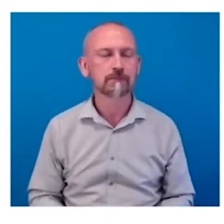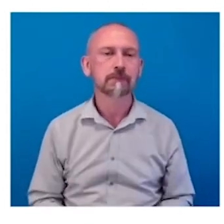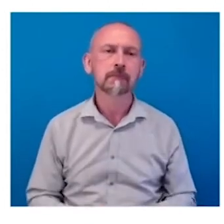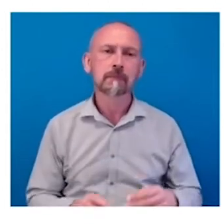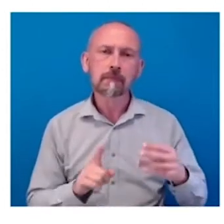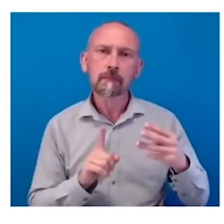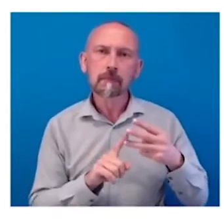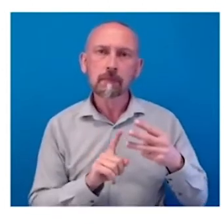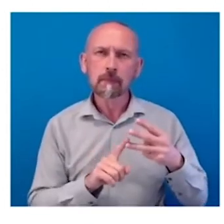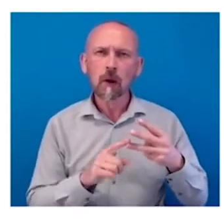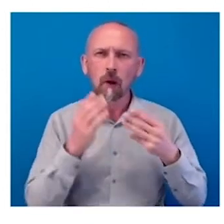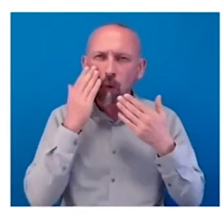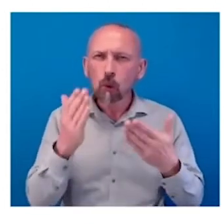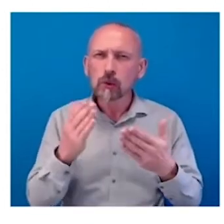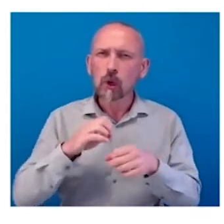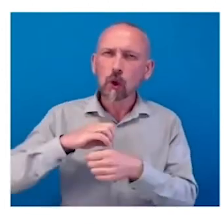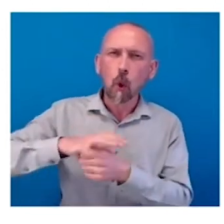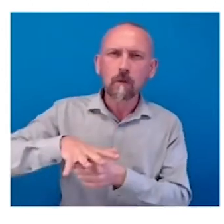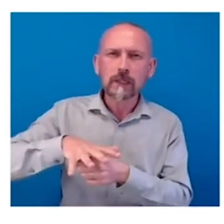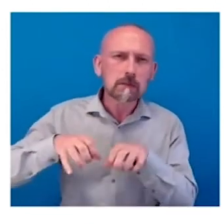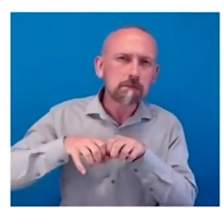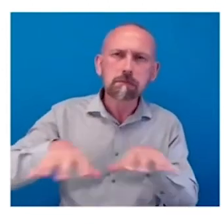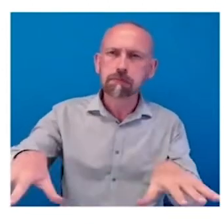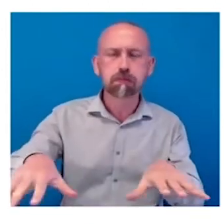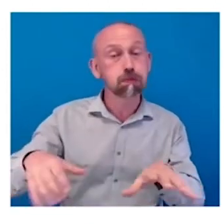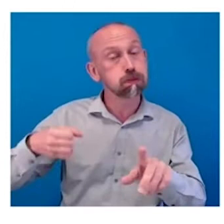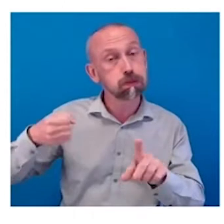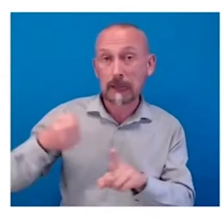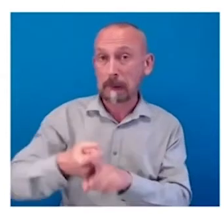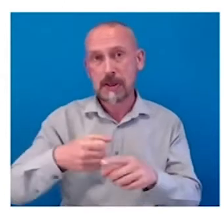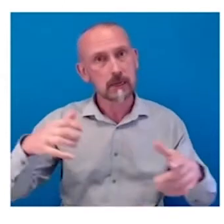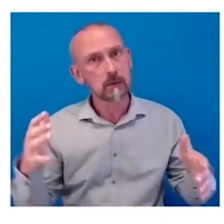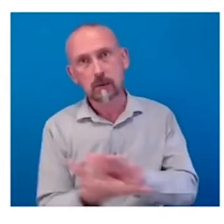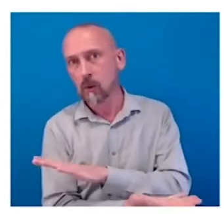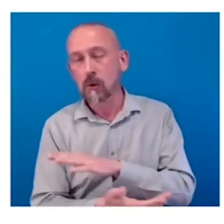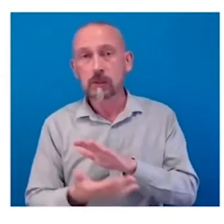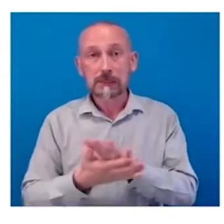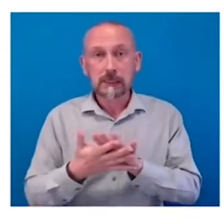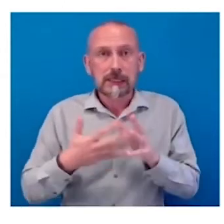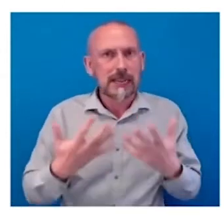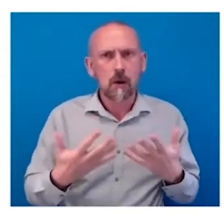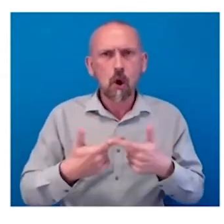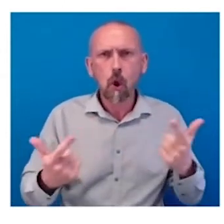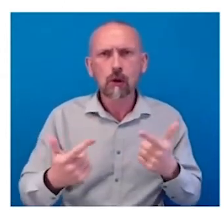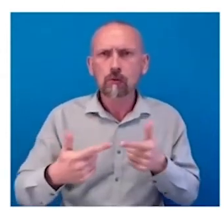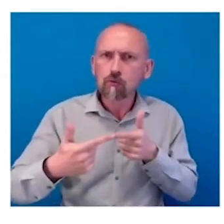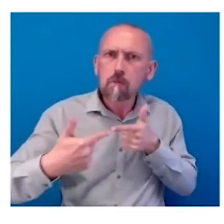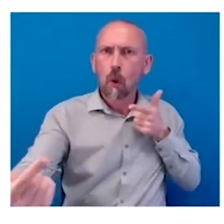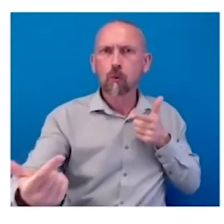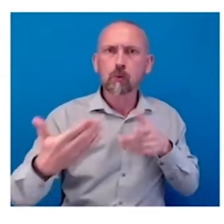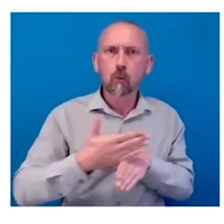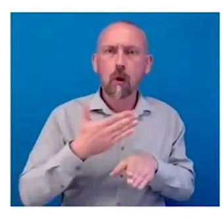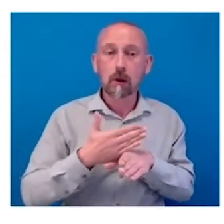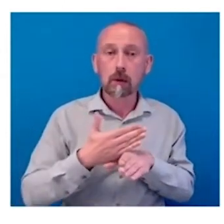a massive effect on our society. So we had this huge shift to remote working, which represented fabulous opportunity for